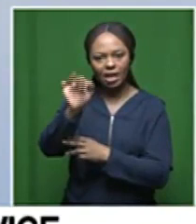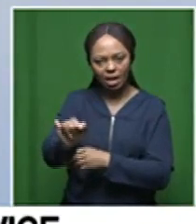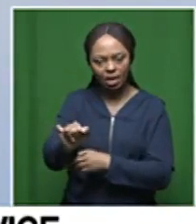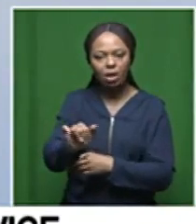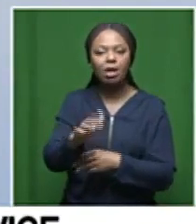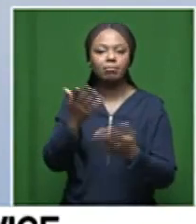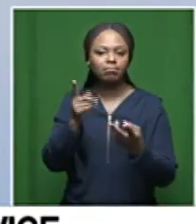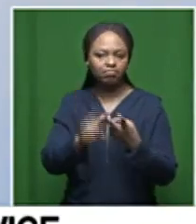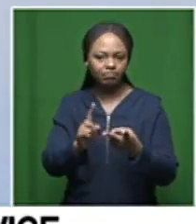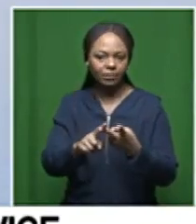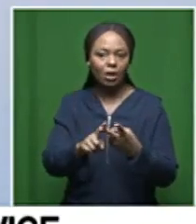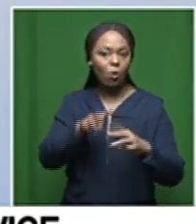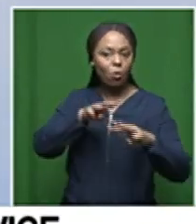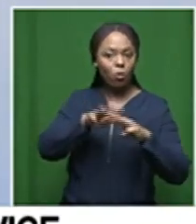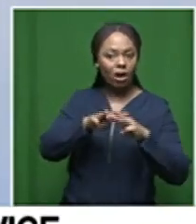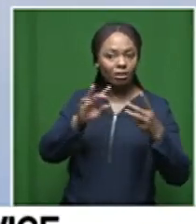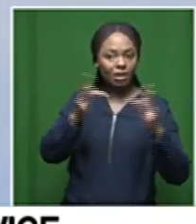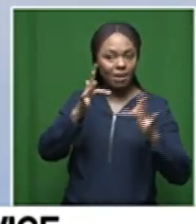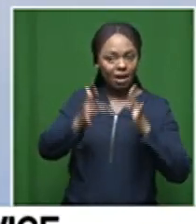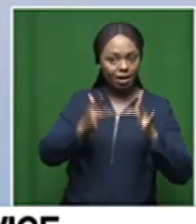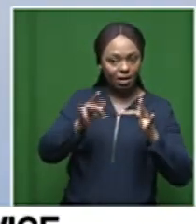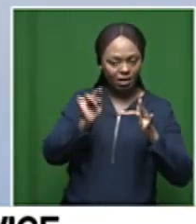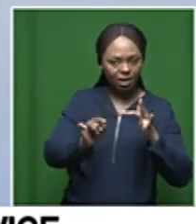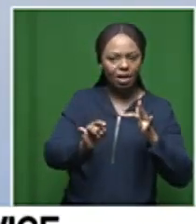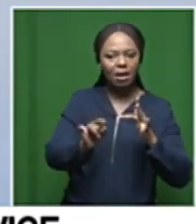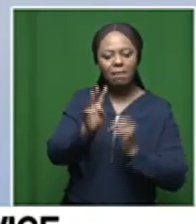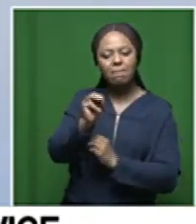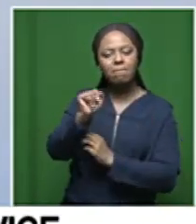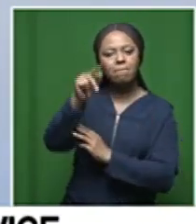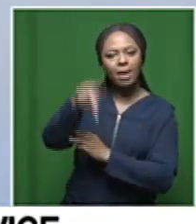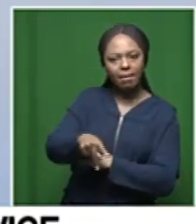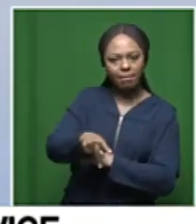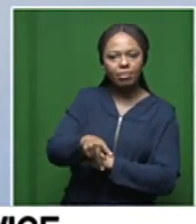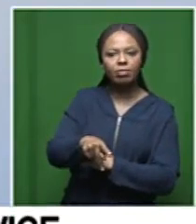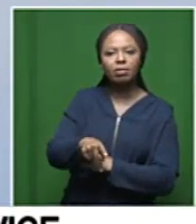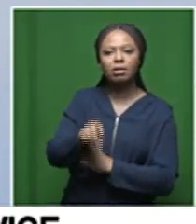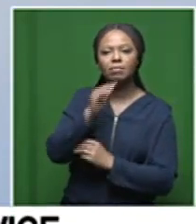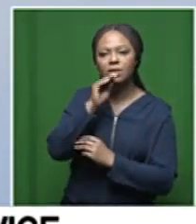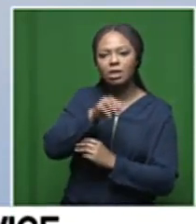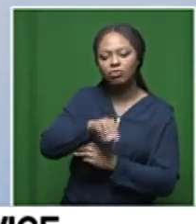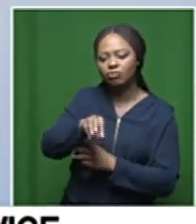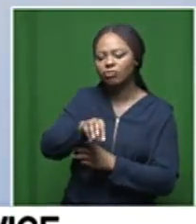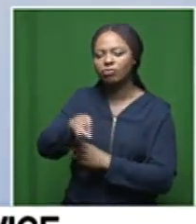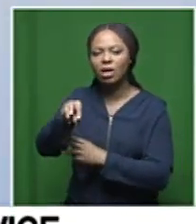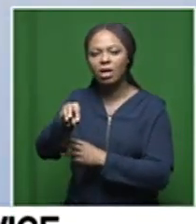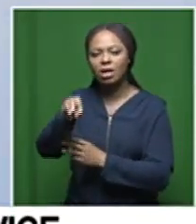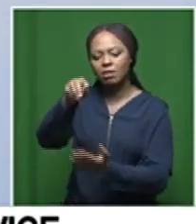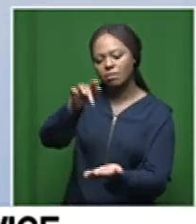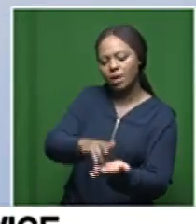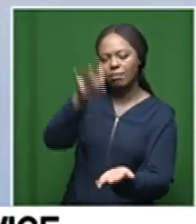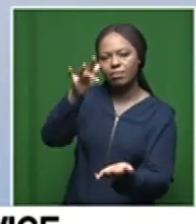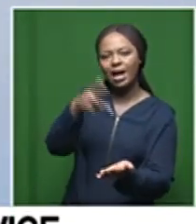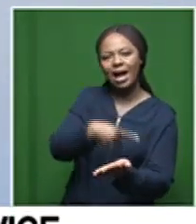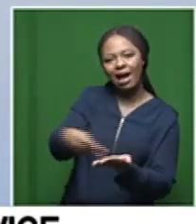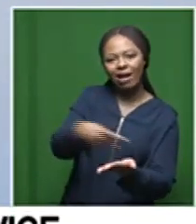www.sanbs.org.za. And on our website, we actually have a map. On the map, you can place in you can enter the